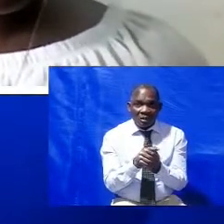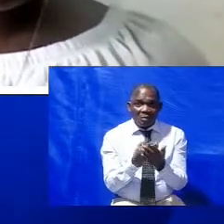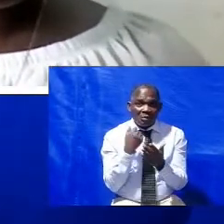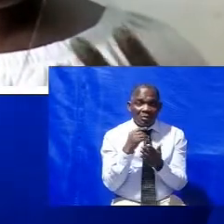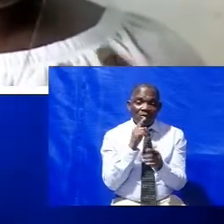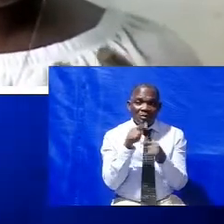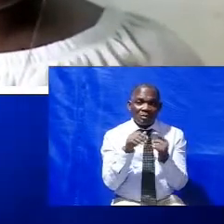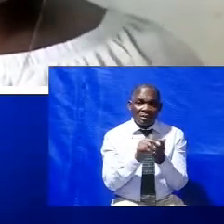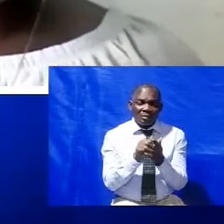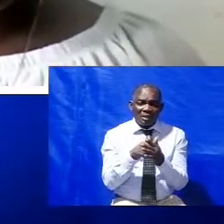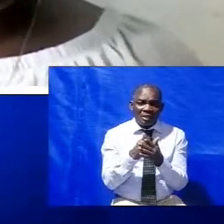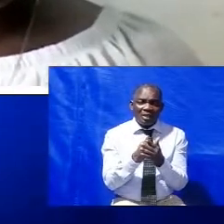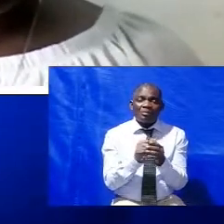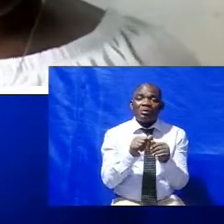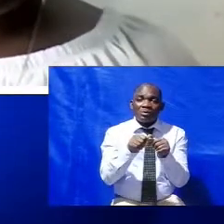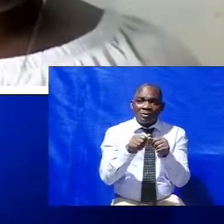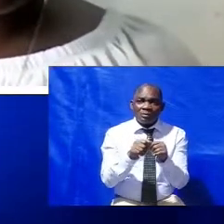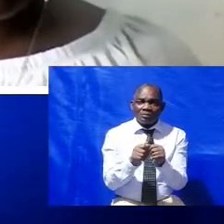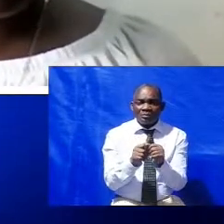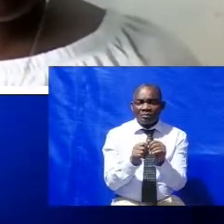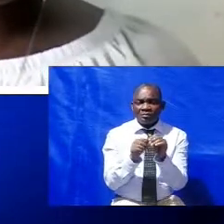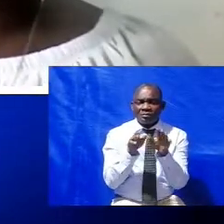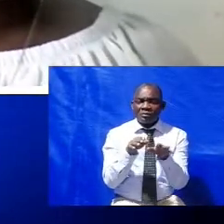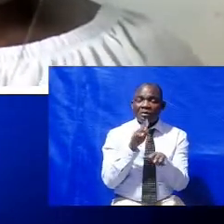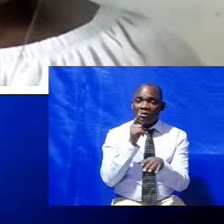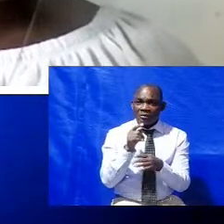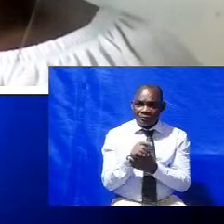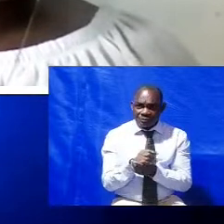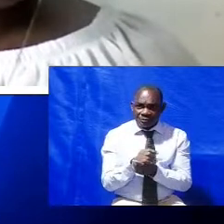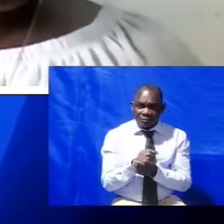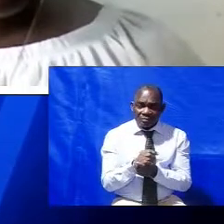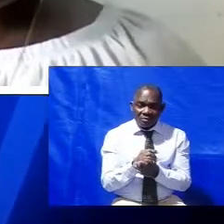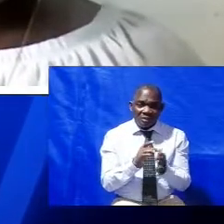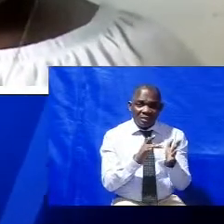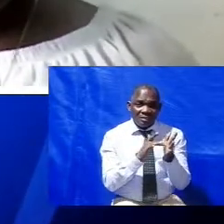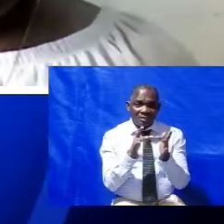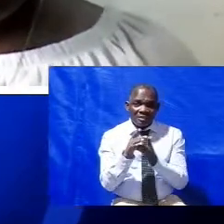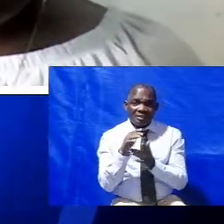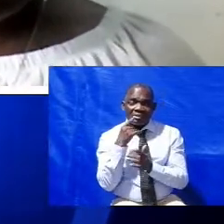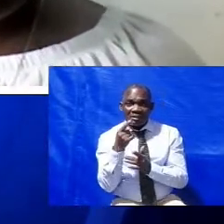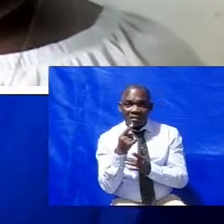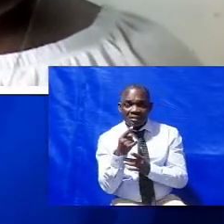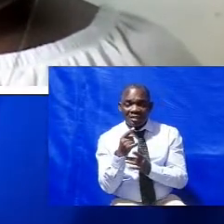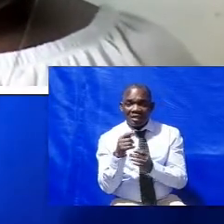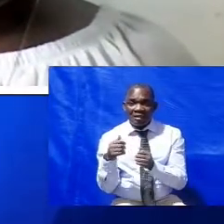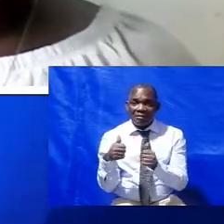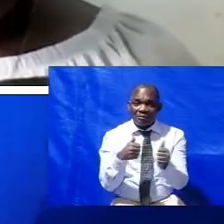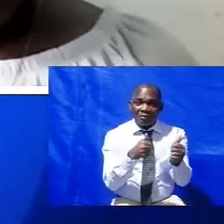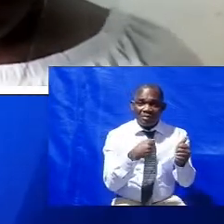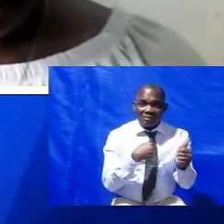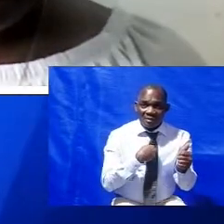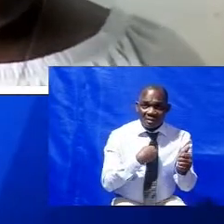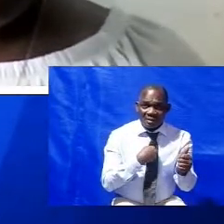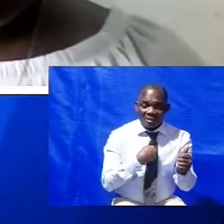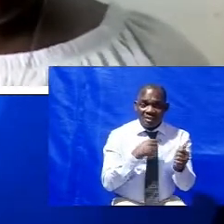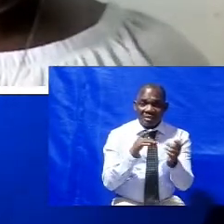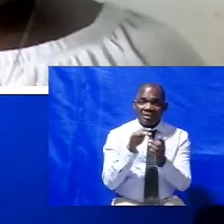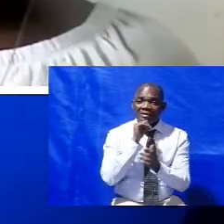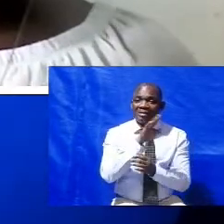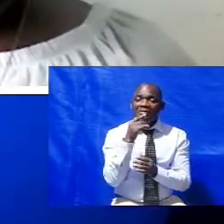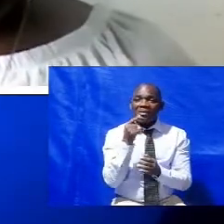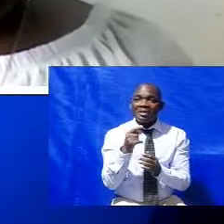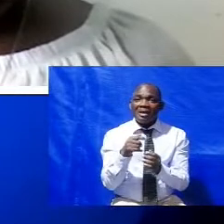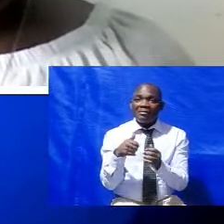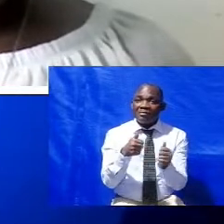say first, before I talk about how I maintained that, you know, Jesus said that, follow me.